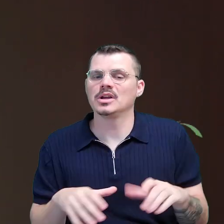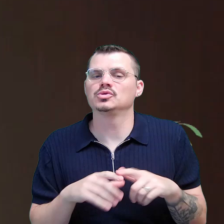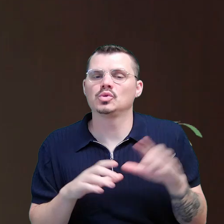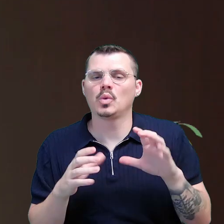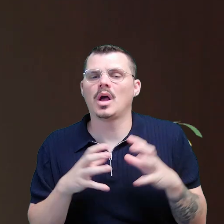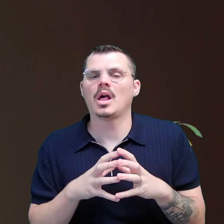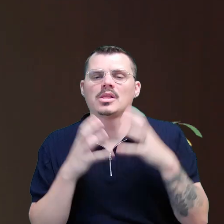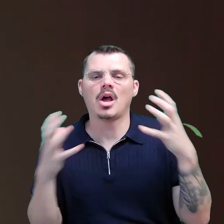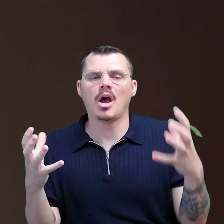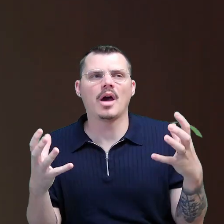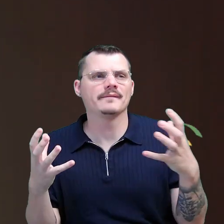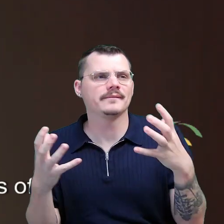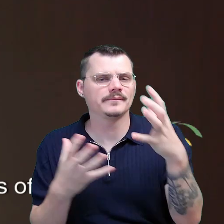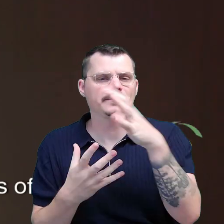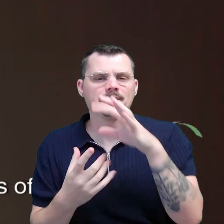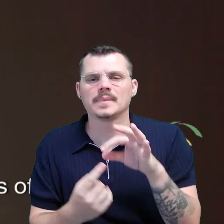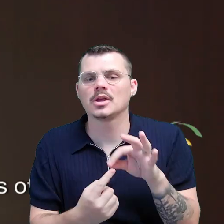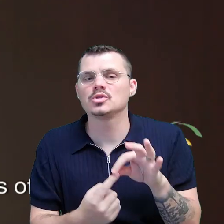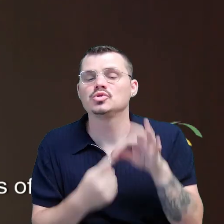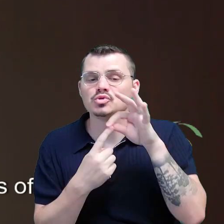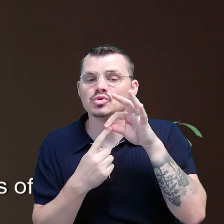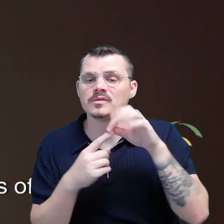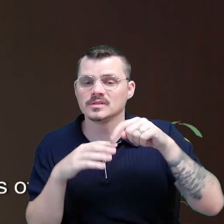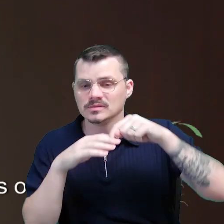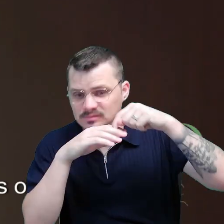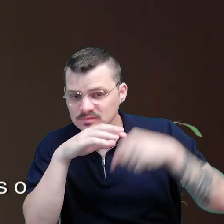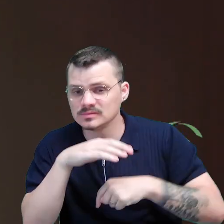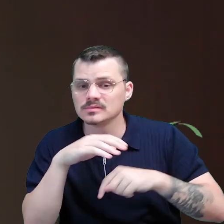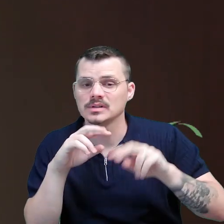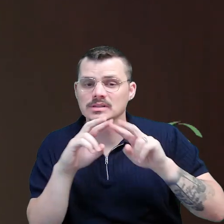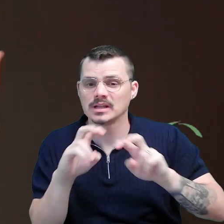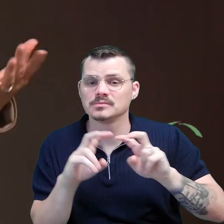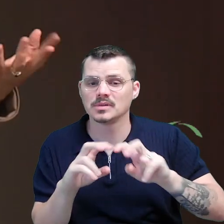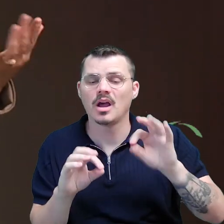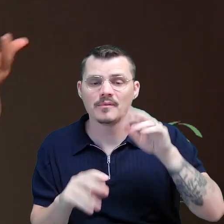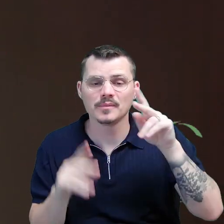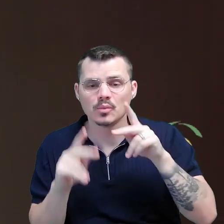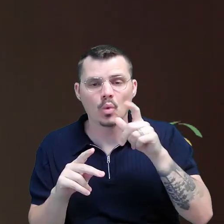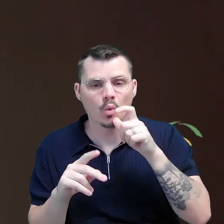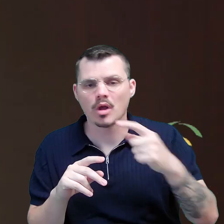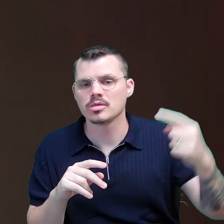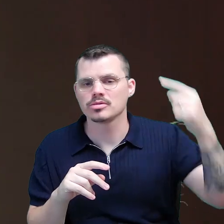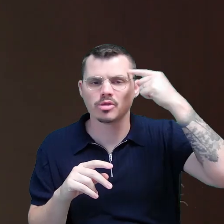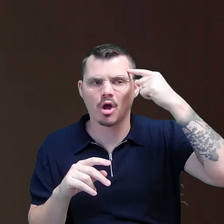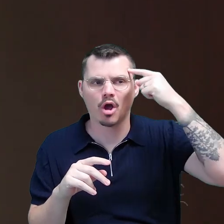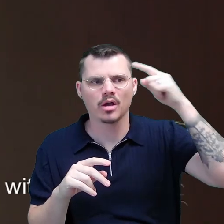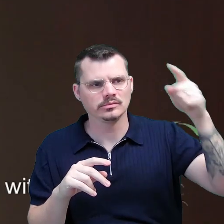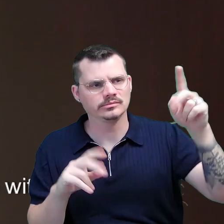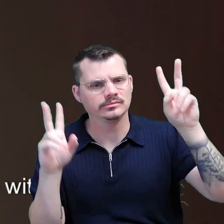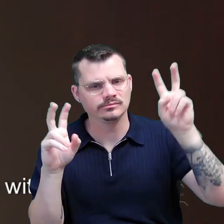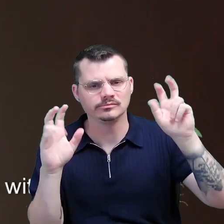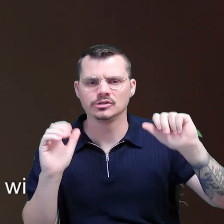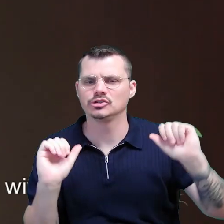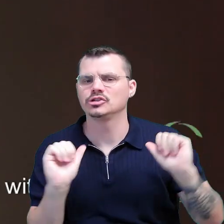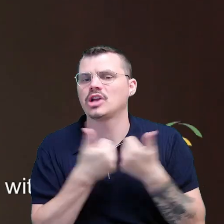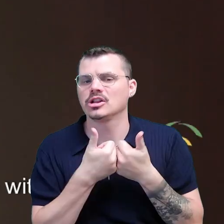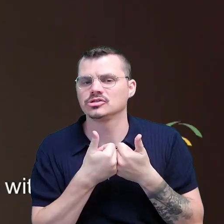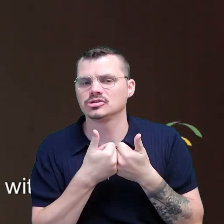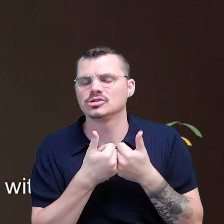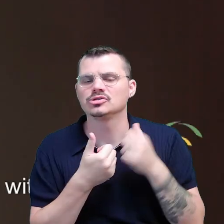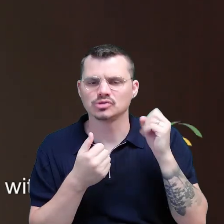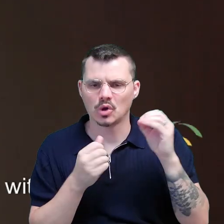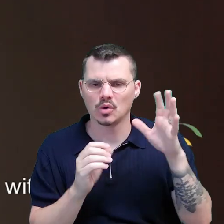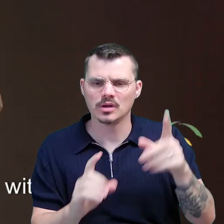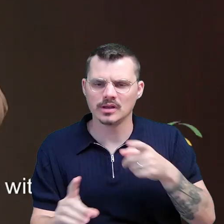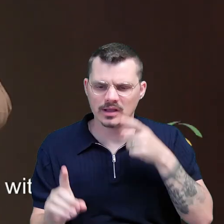of unique, what's called comprehensive assessments of people that were thought to be challenging. So a slightly